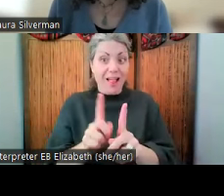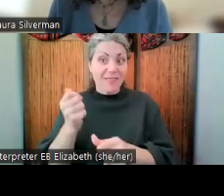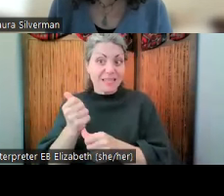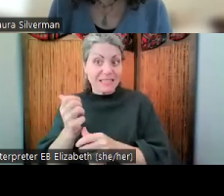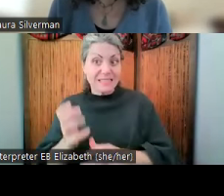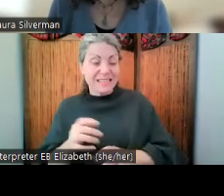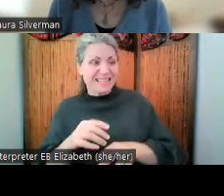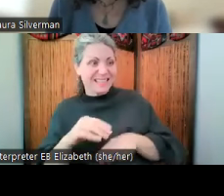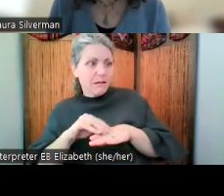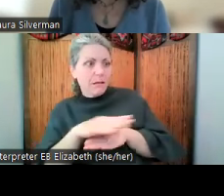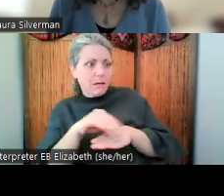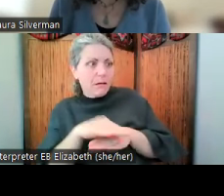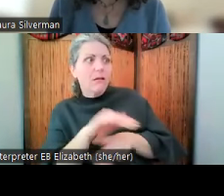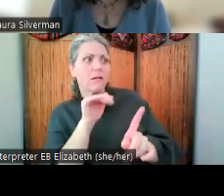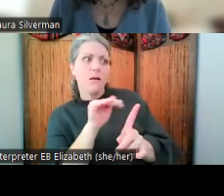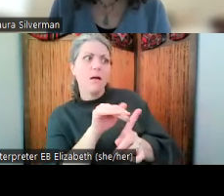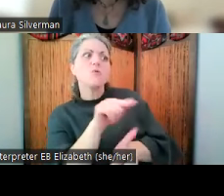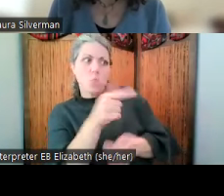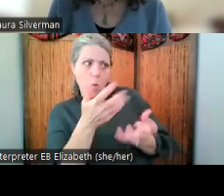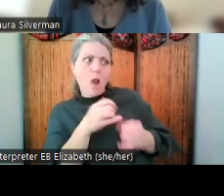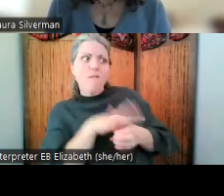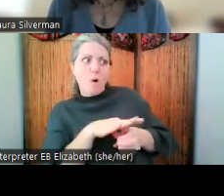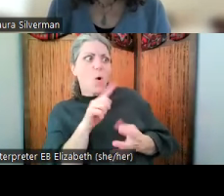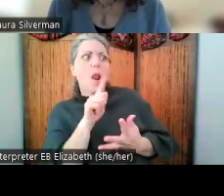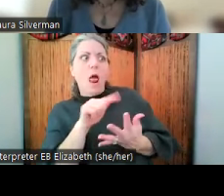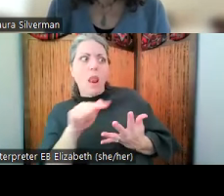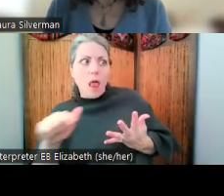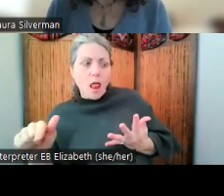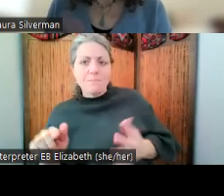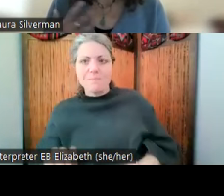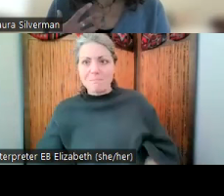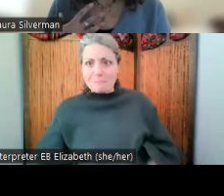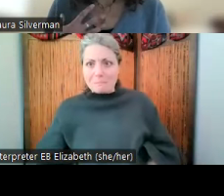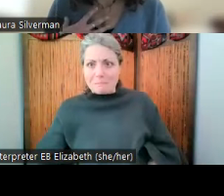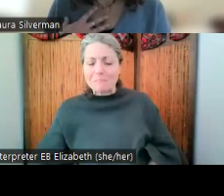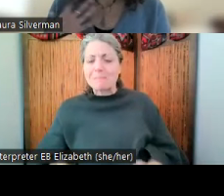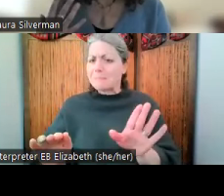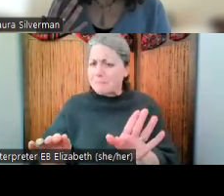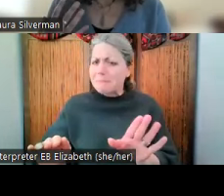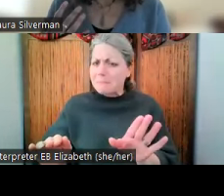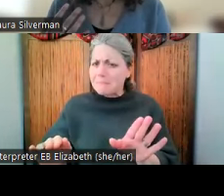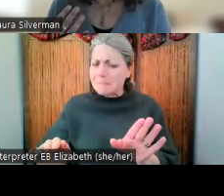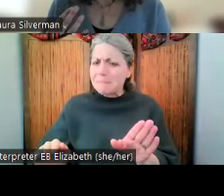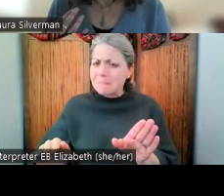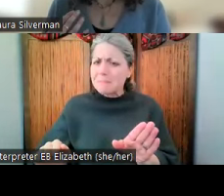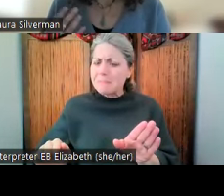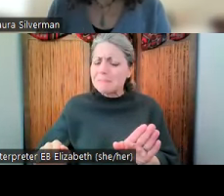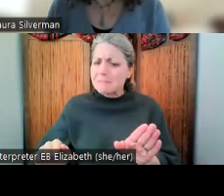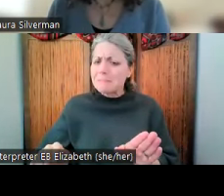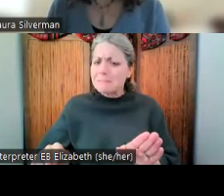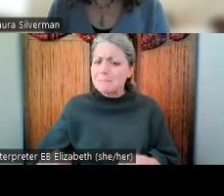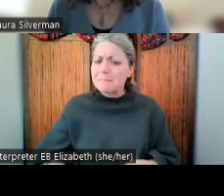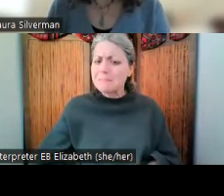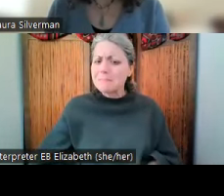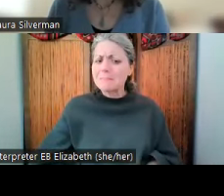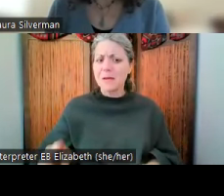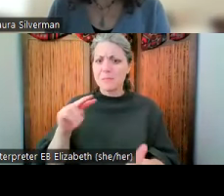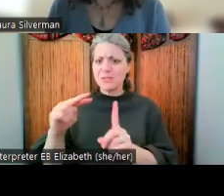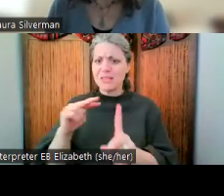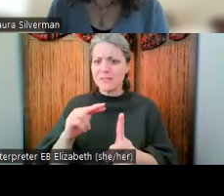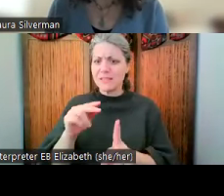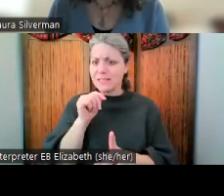tried to influence their vote. And I think, you know, this was perceived as not